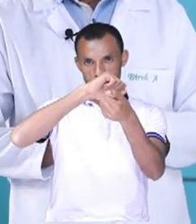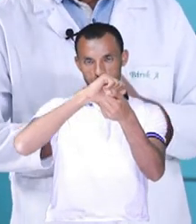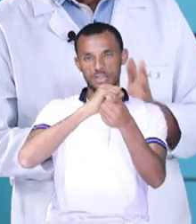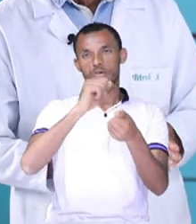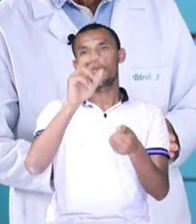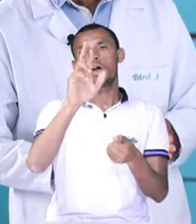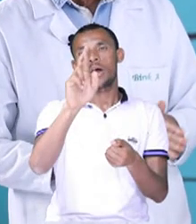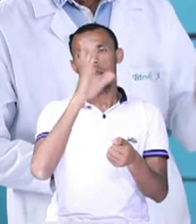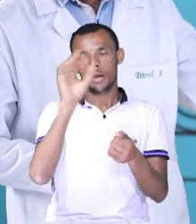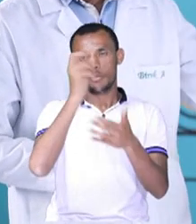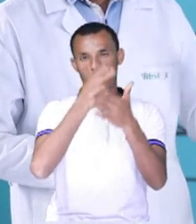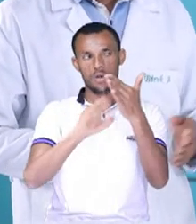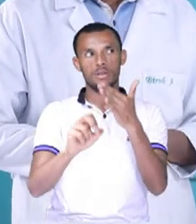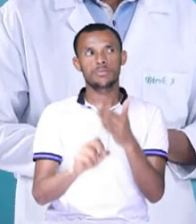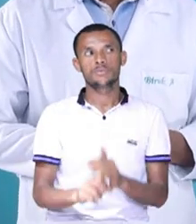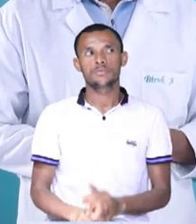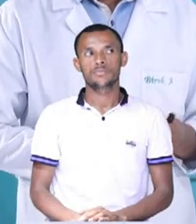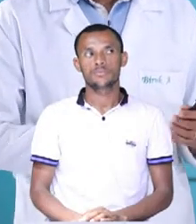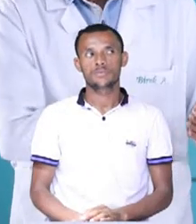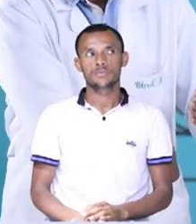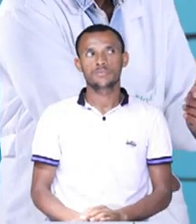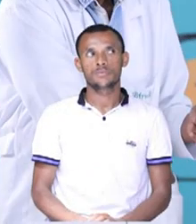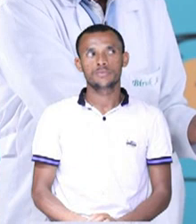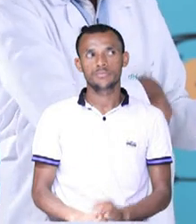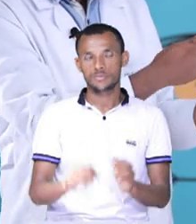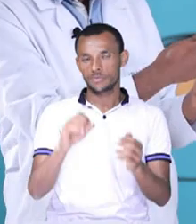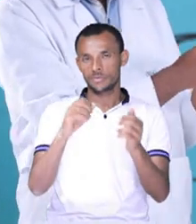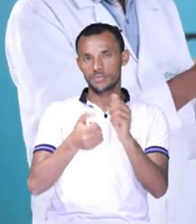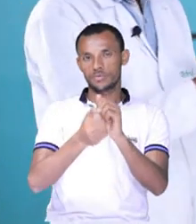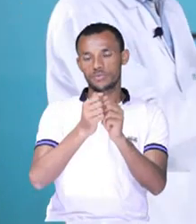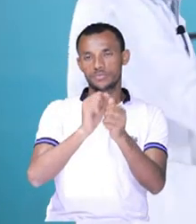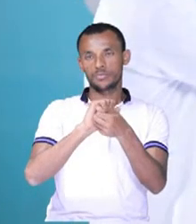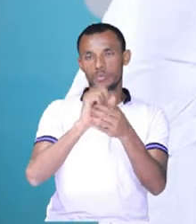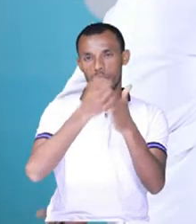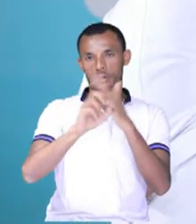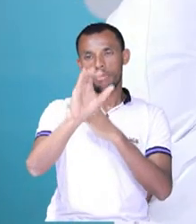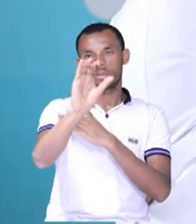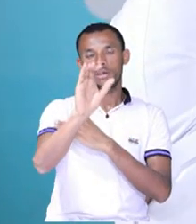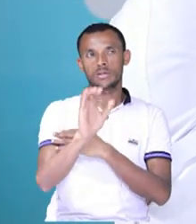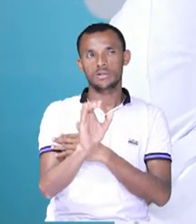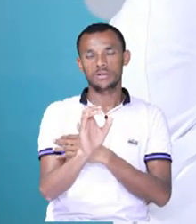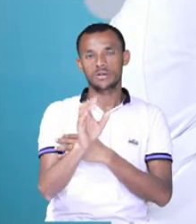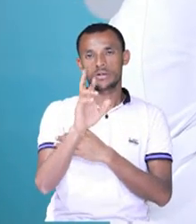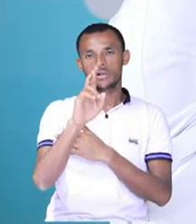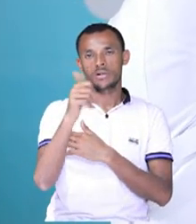reactants or products with time. That means